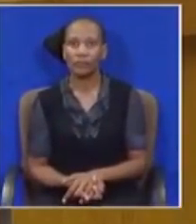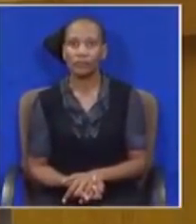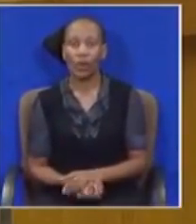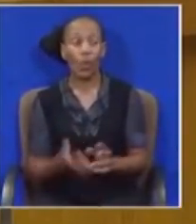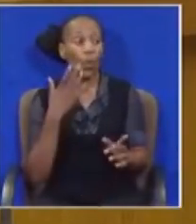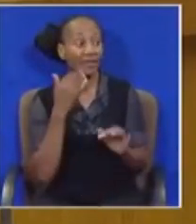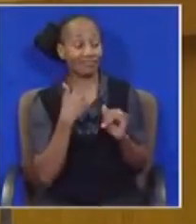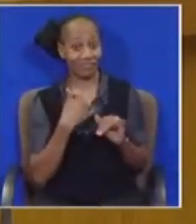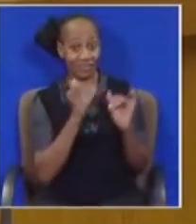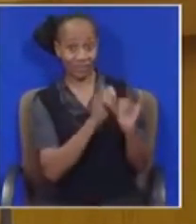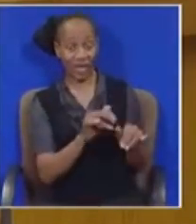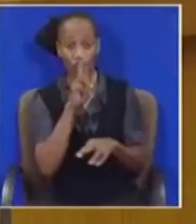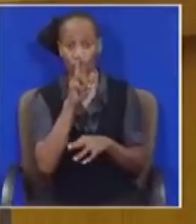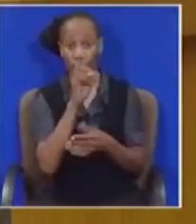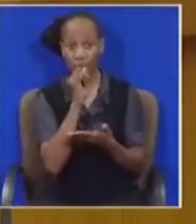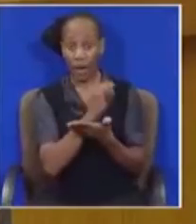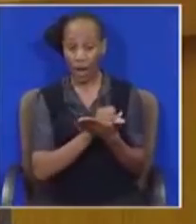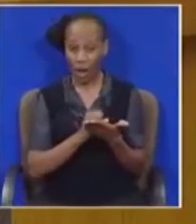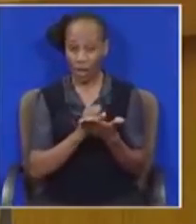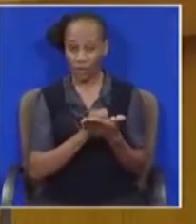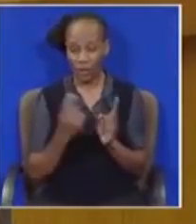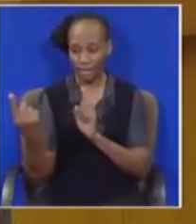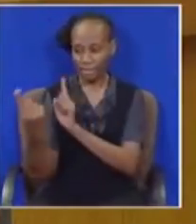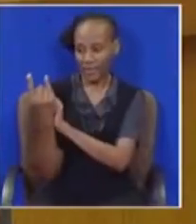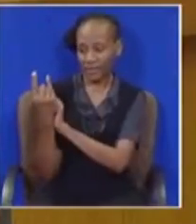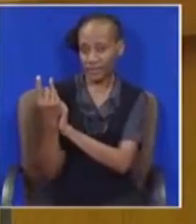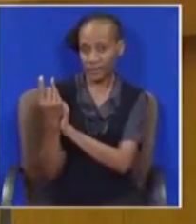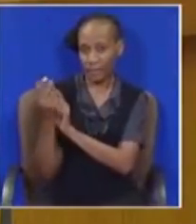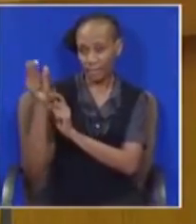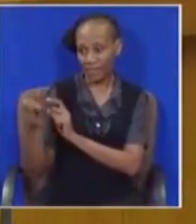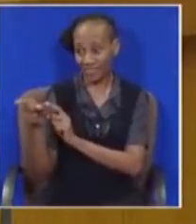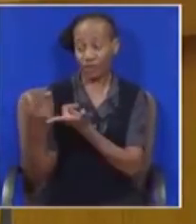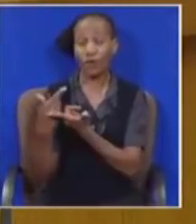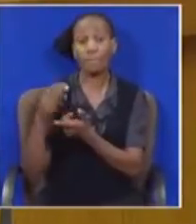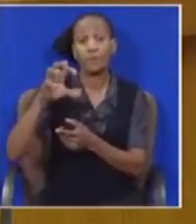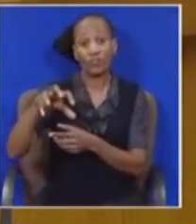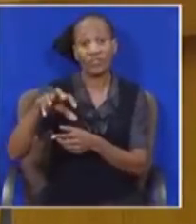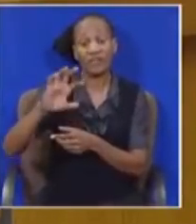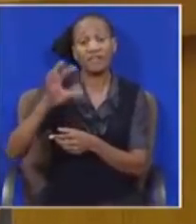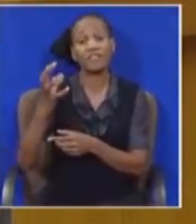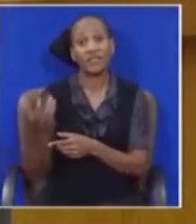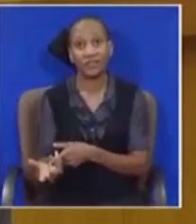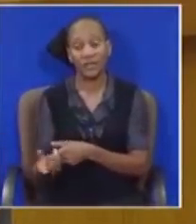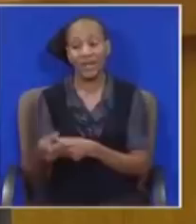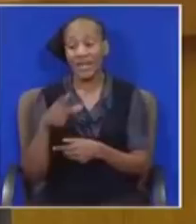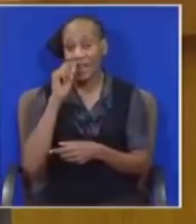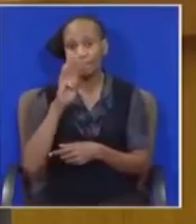prisoner who came from the Free State like myself. His name was Bram